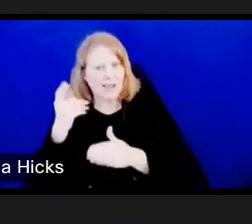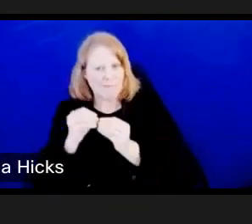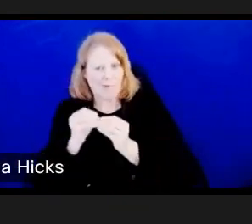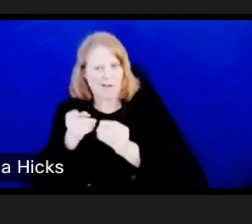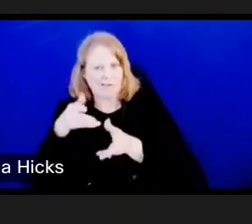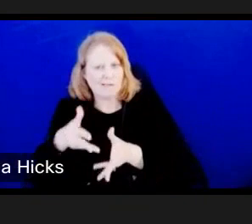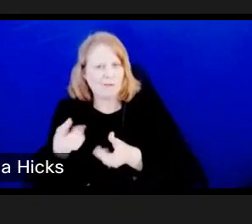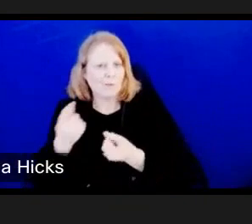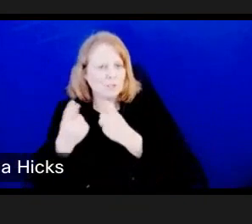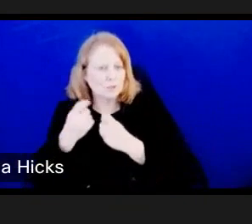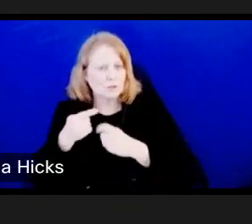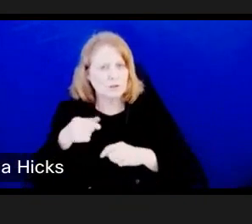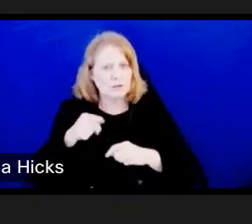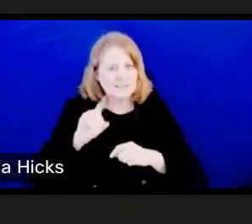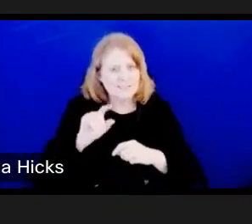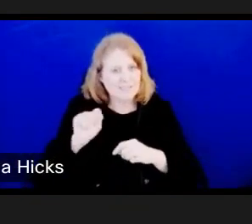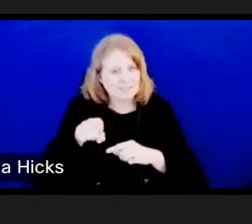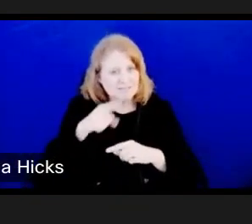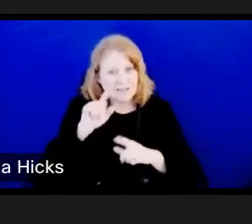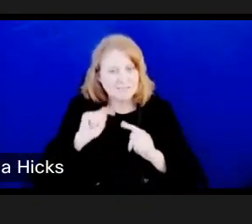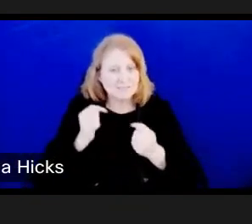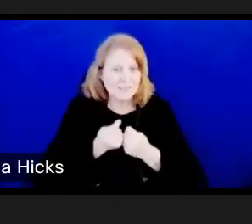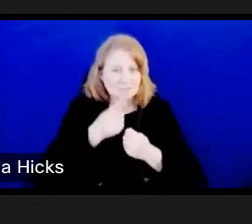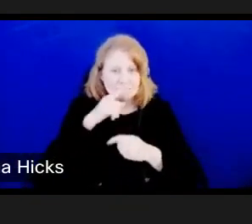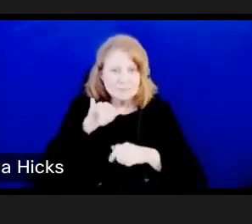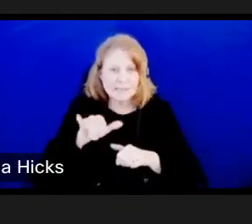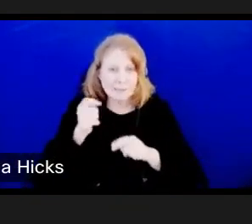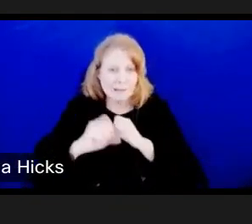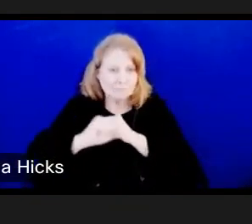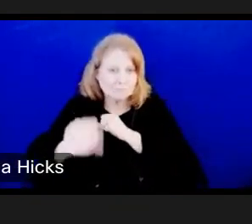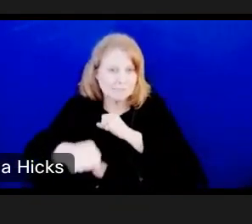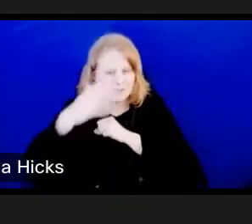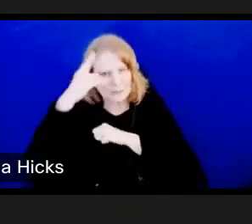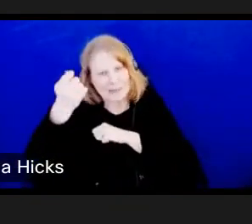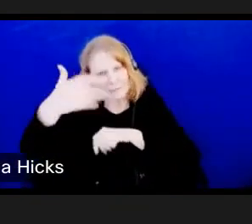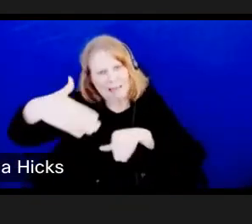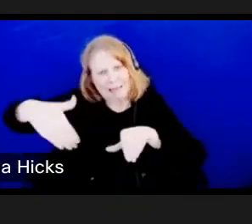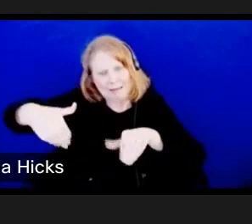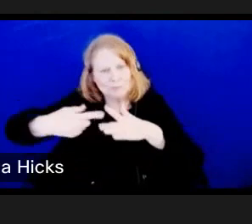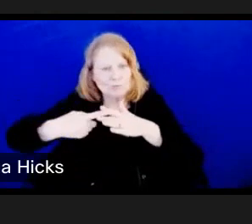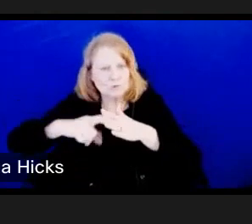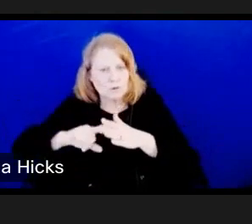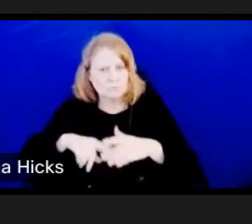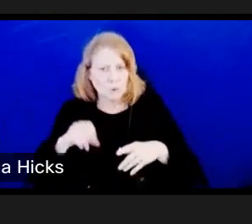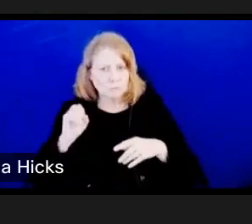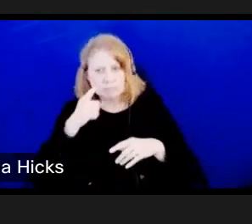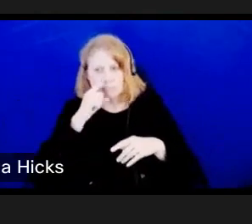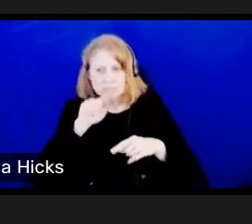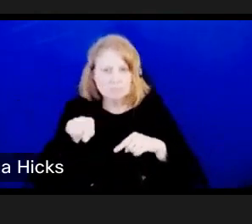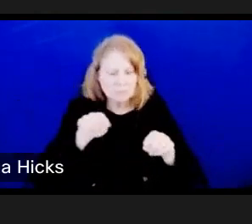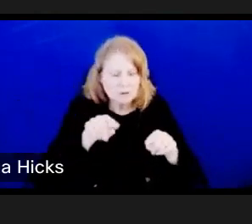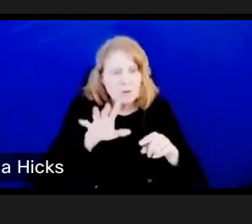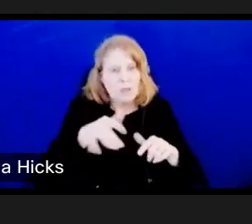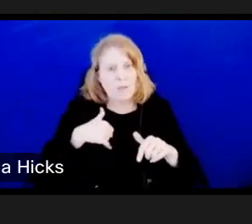team won't mind staying a few minutes after. We had a little late start, so hopefully. So I'm going to